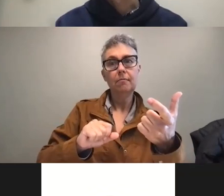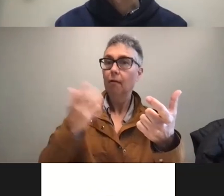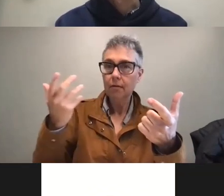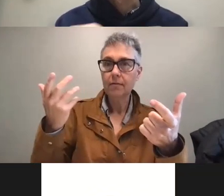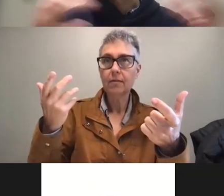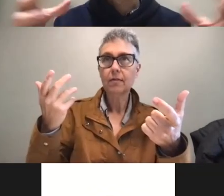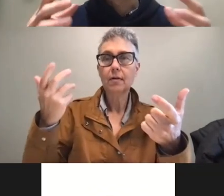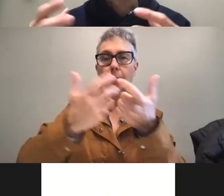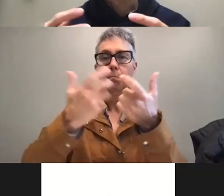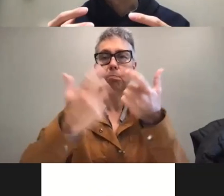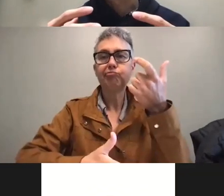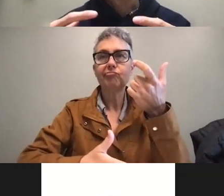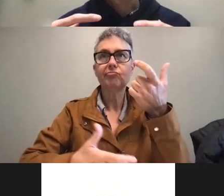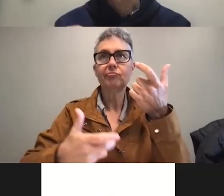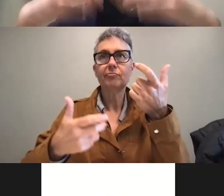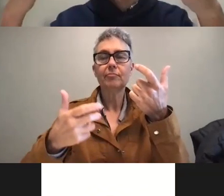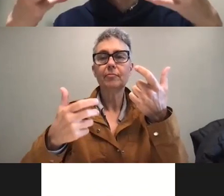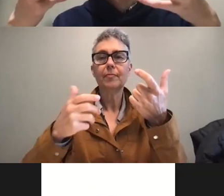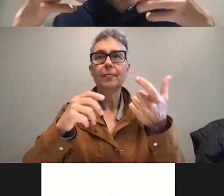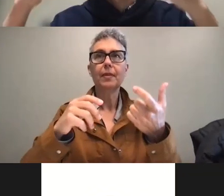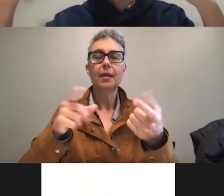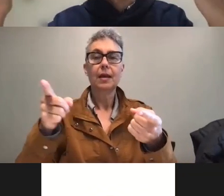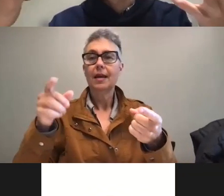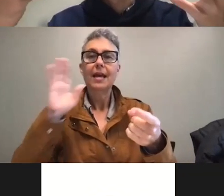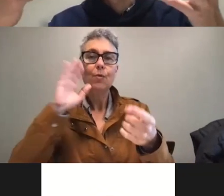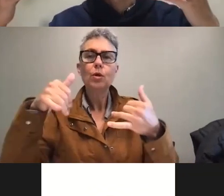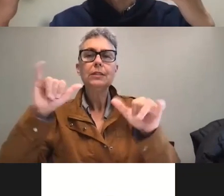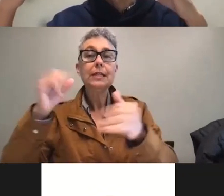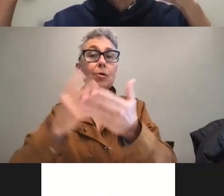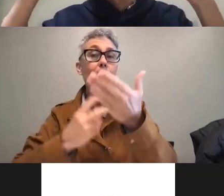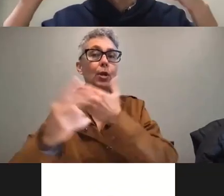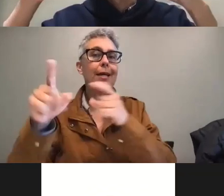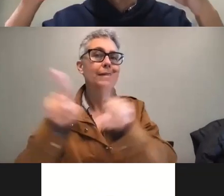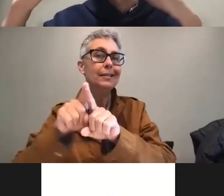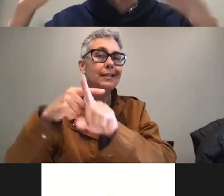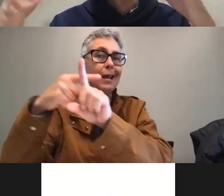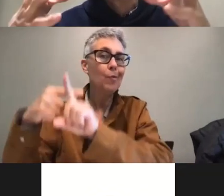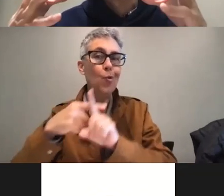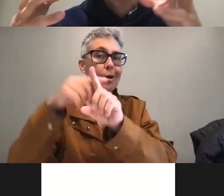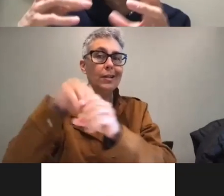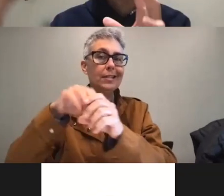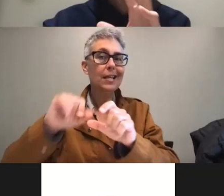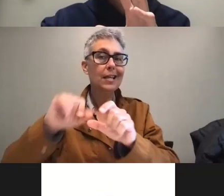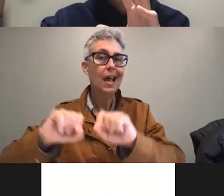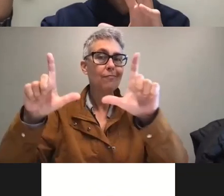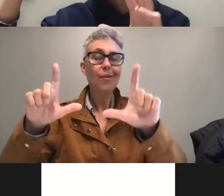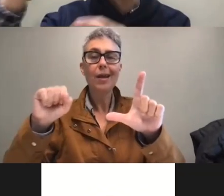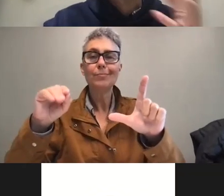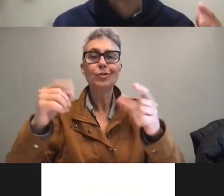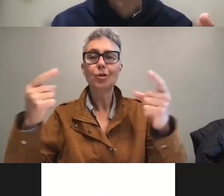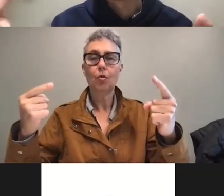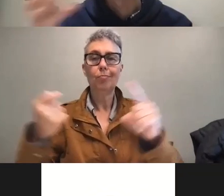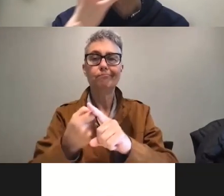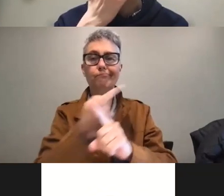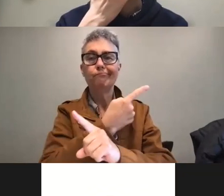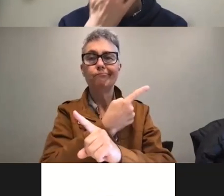and the RefineGNN model will still just predict the same coordinates in its own coordinate frame. So this is a